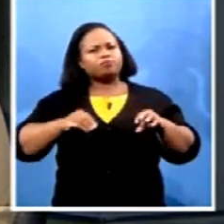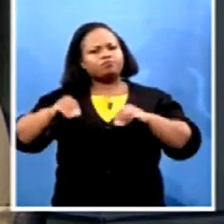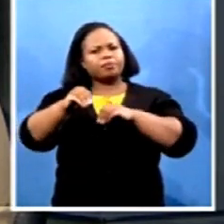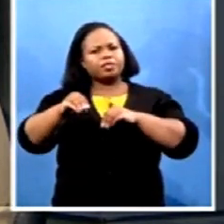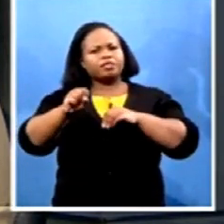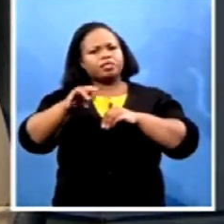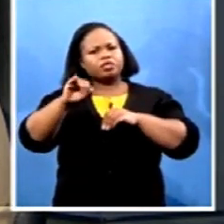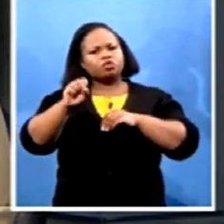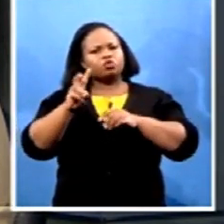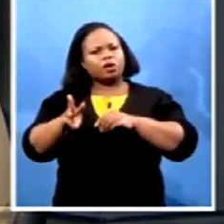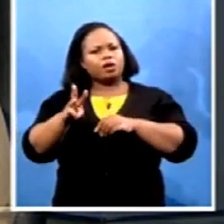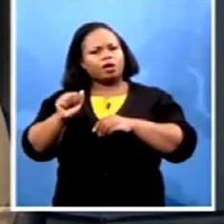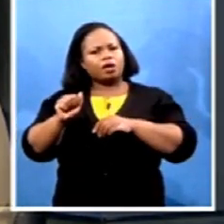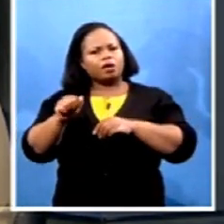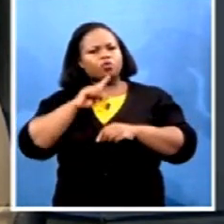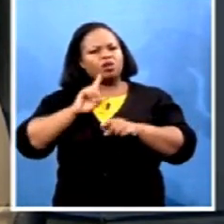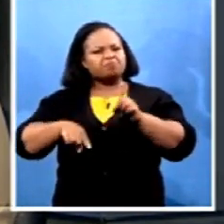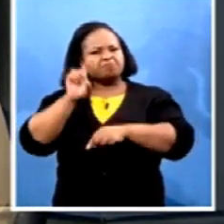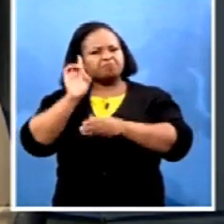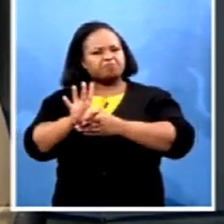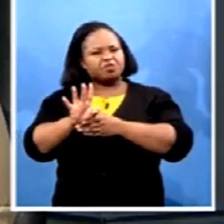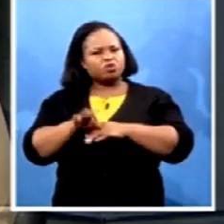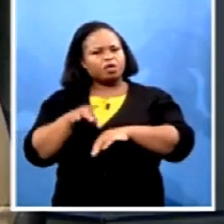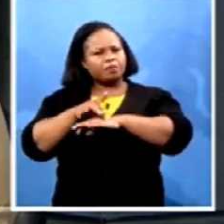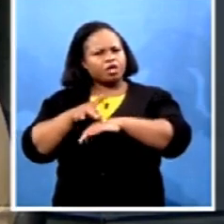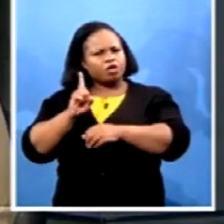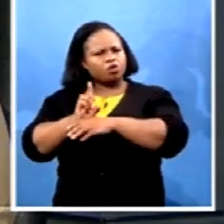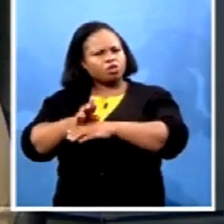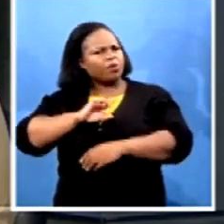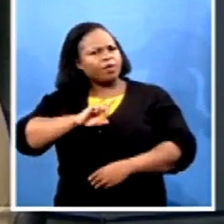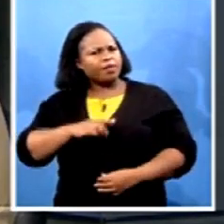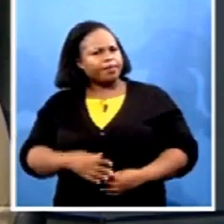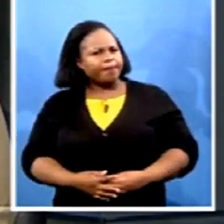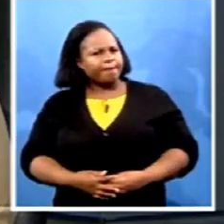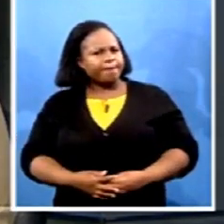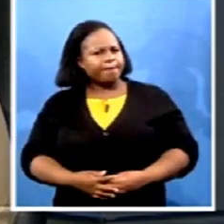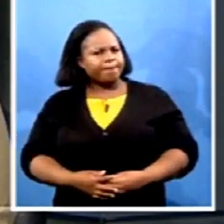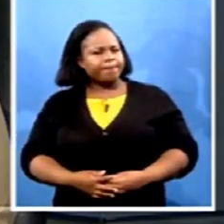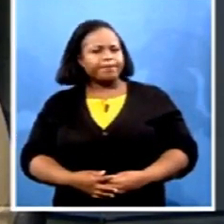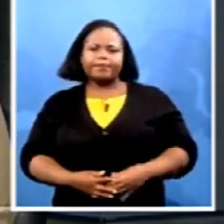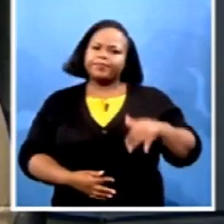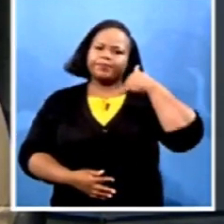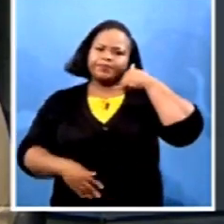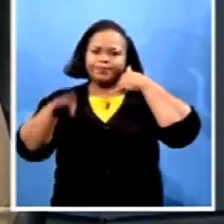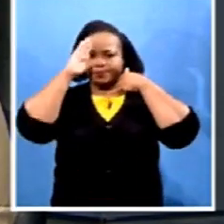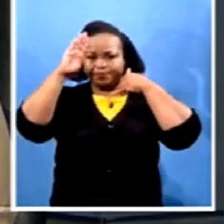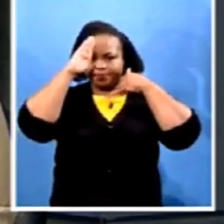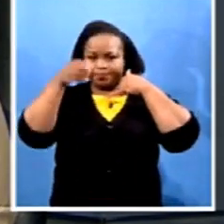fired and be replaced with a medical doctor for? Good day, Tezwen. Good day to your viewers. First,